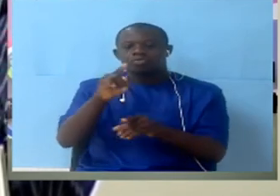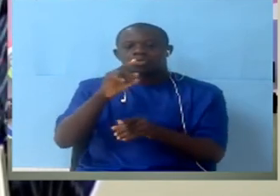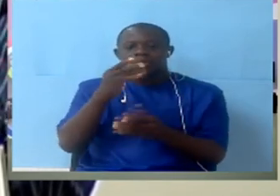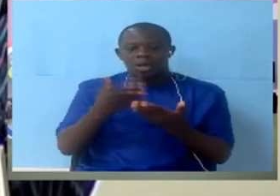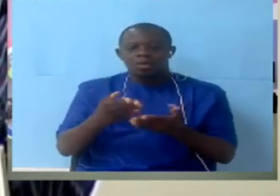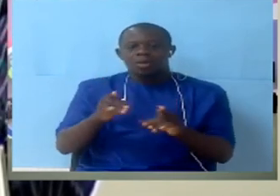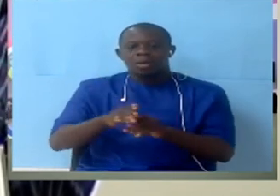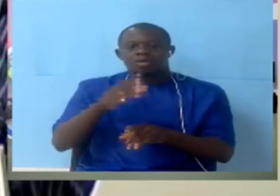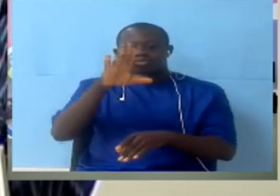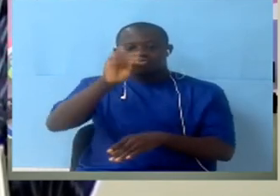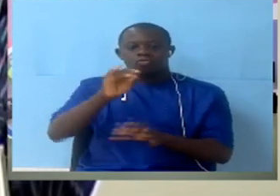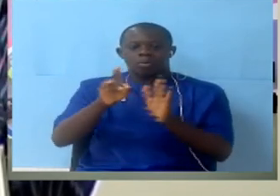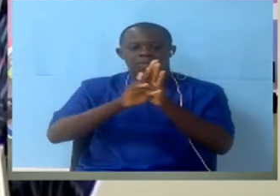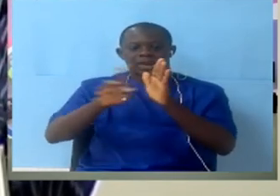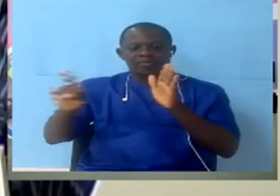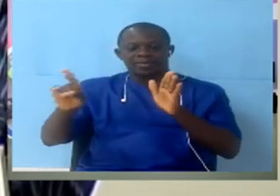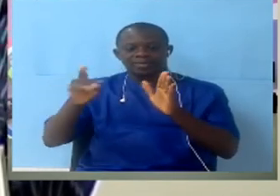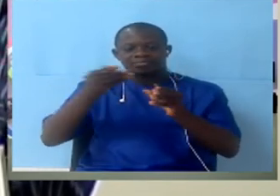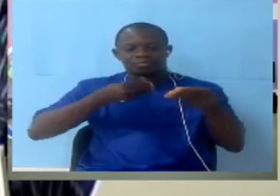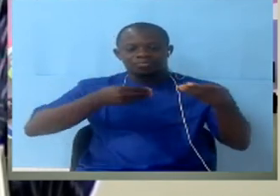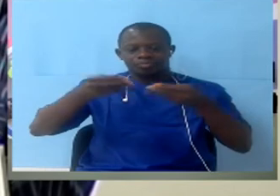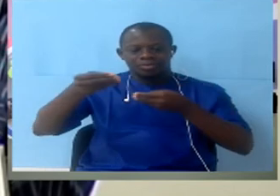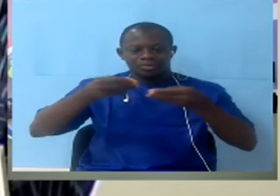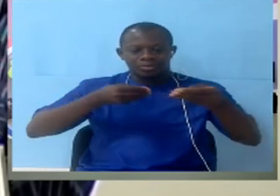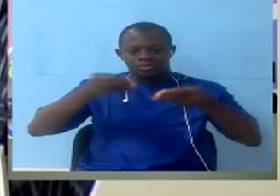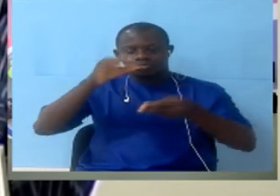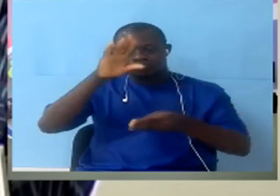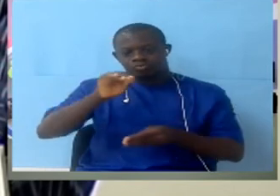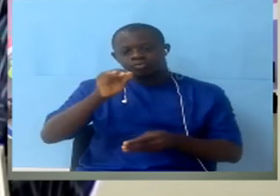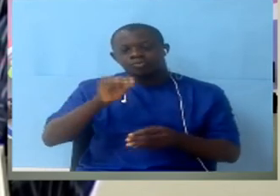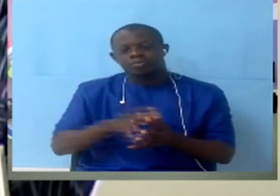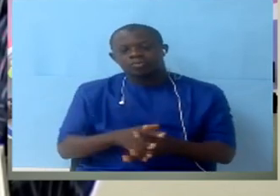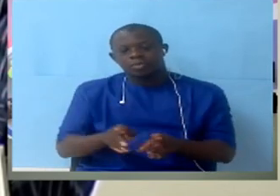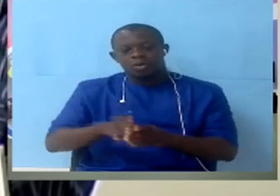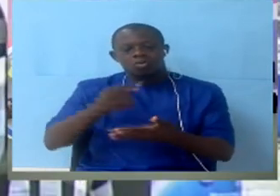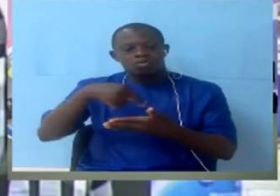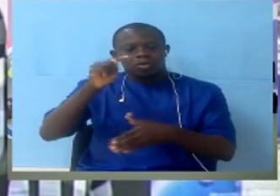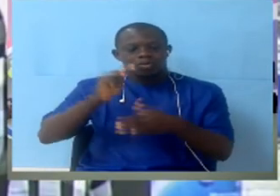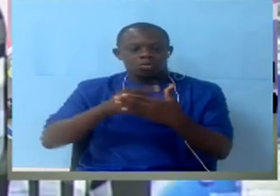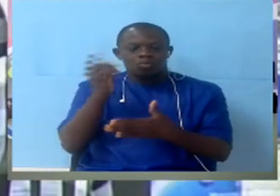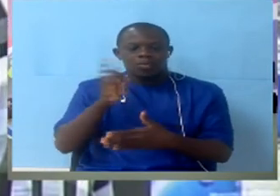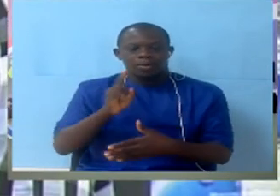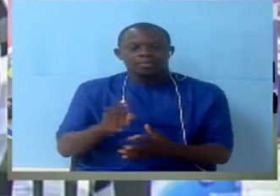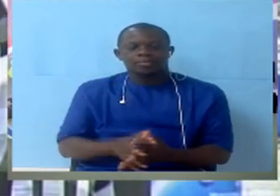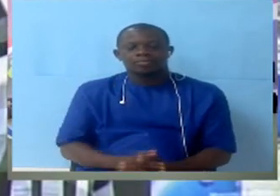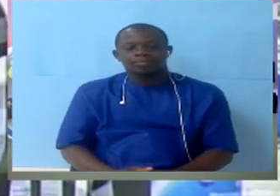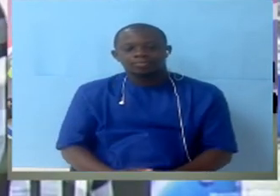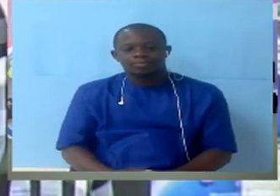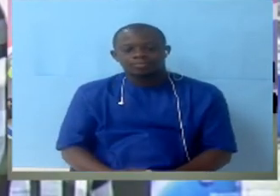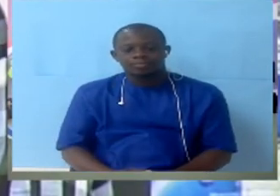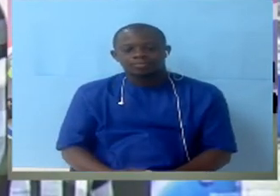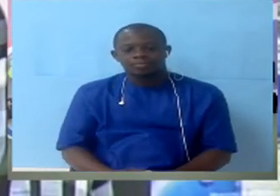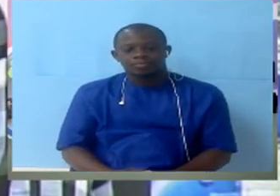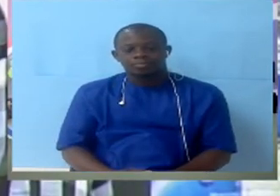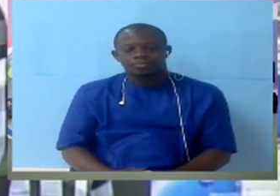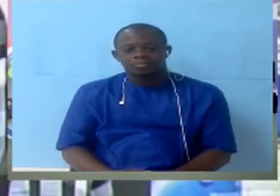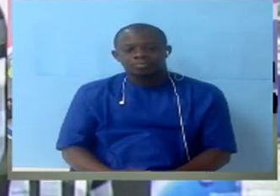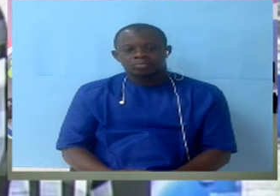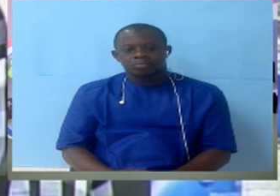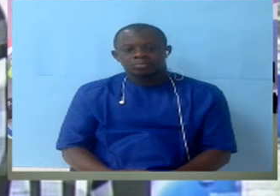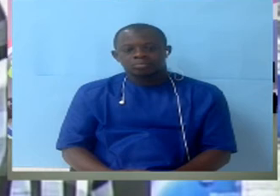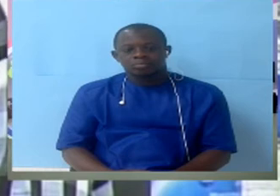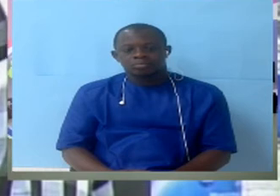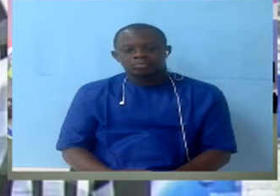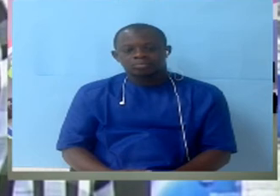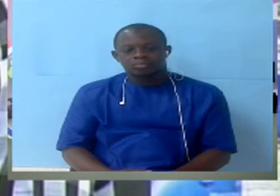embarked on the private business. Correct. Bo emang mandogo start follow into